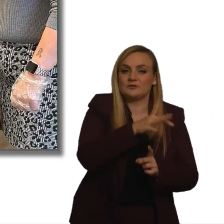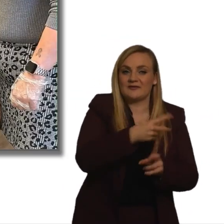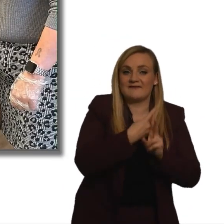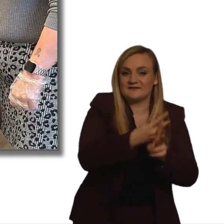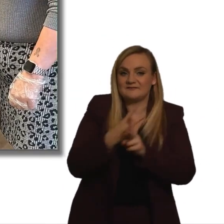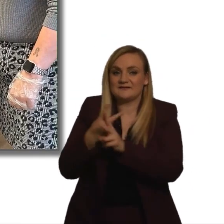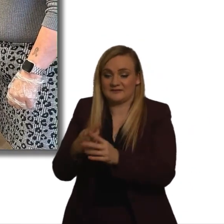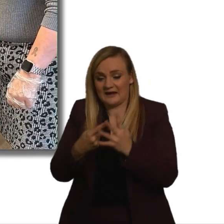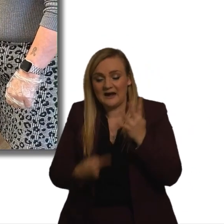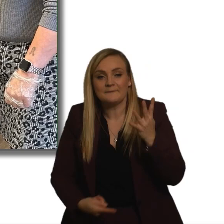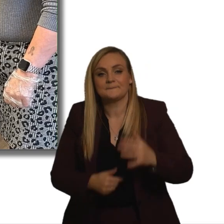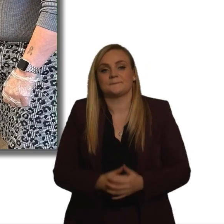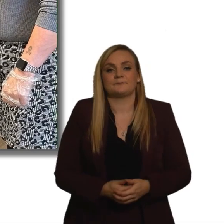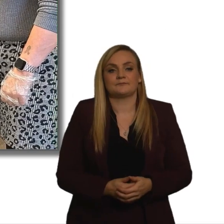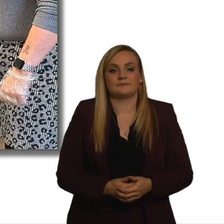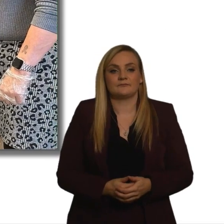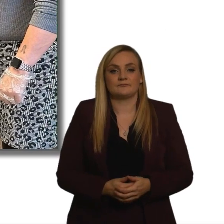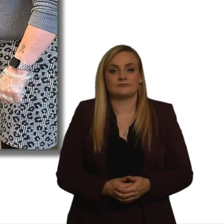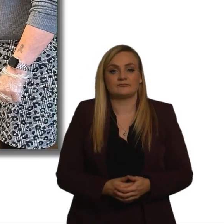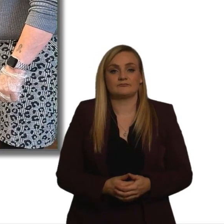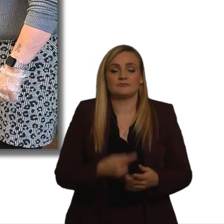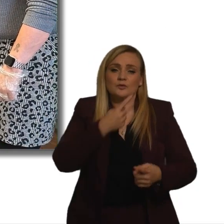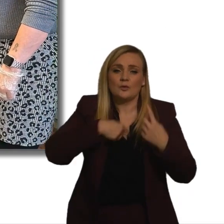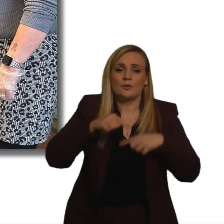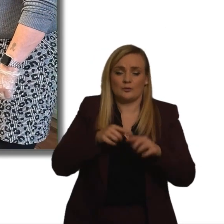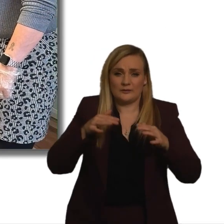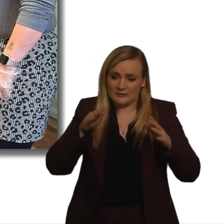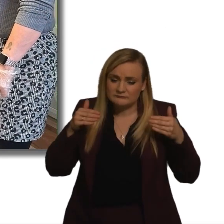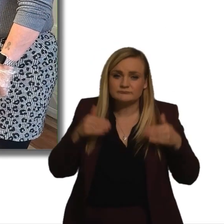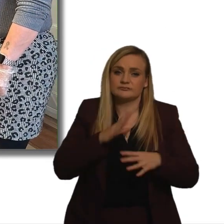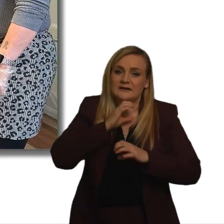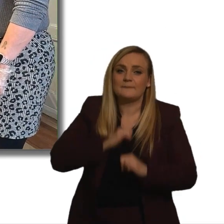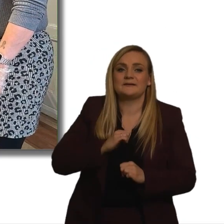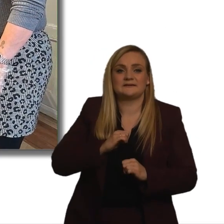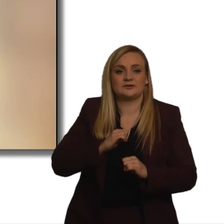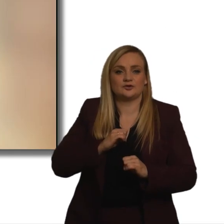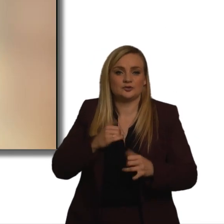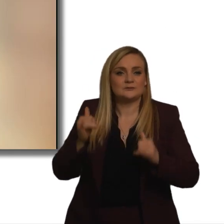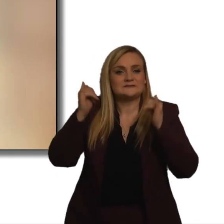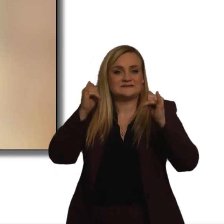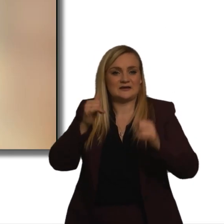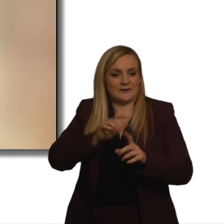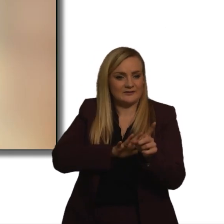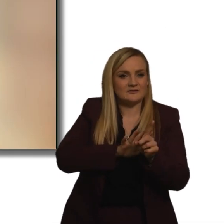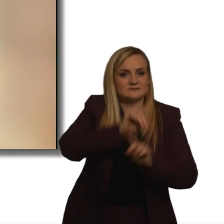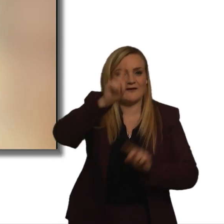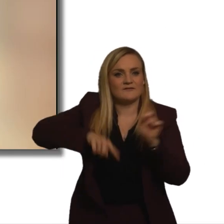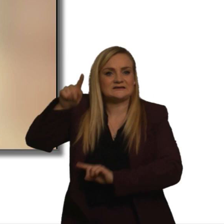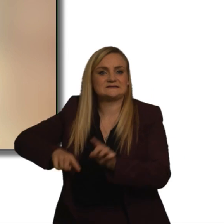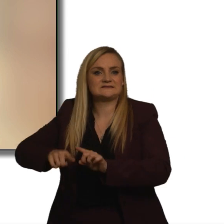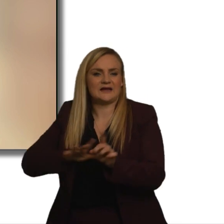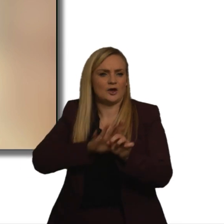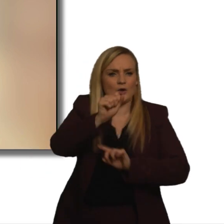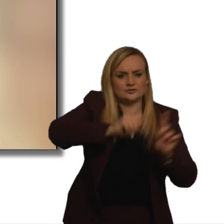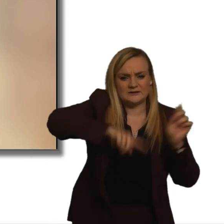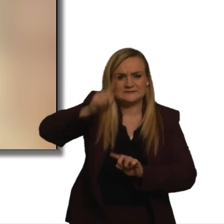Our MCCs are committed to celebrating the diversity of the communities in which our society trades and delivers